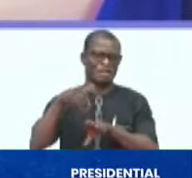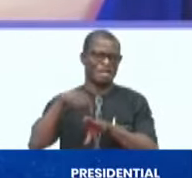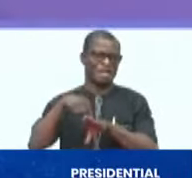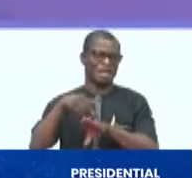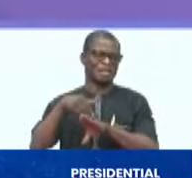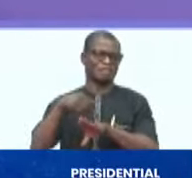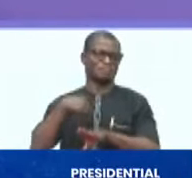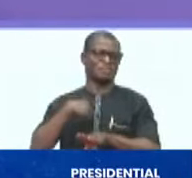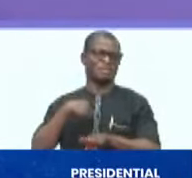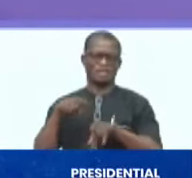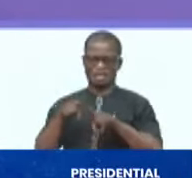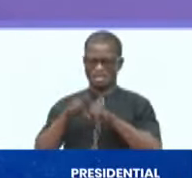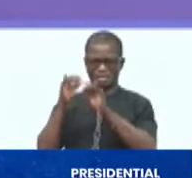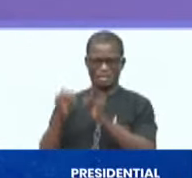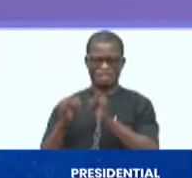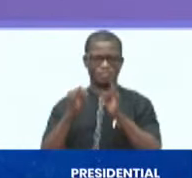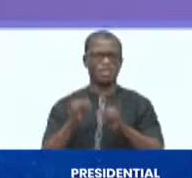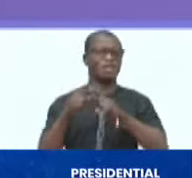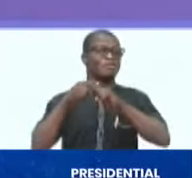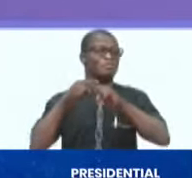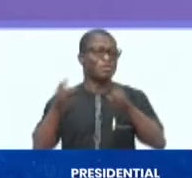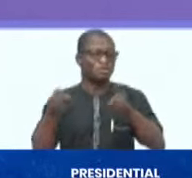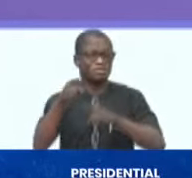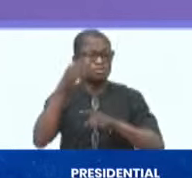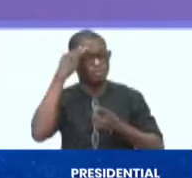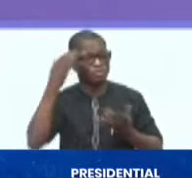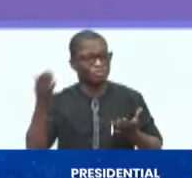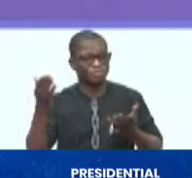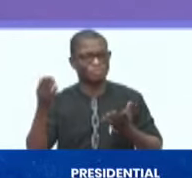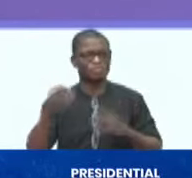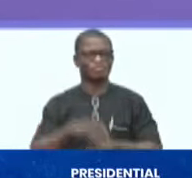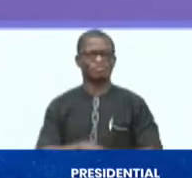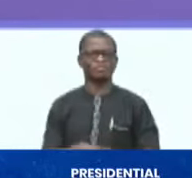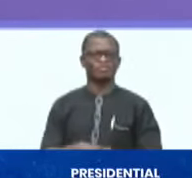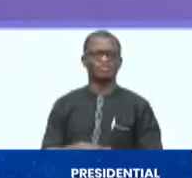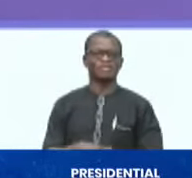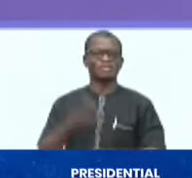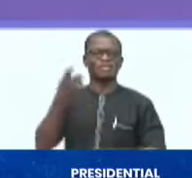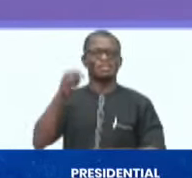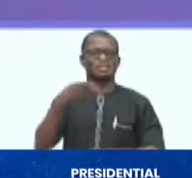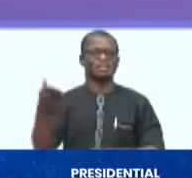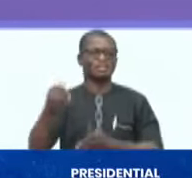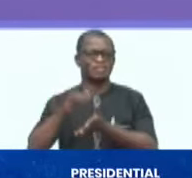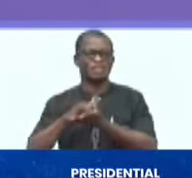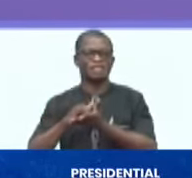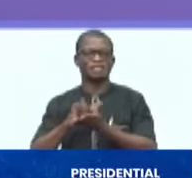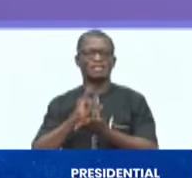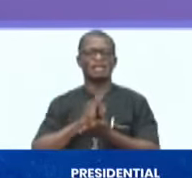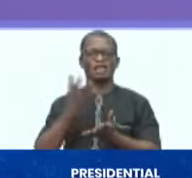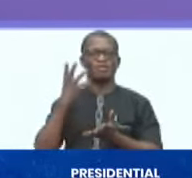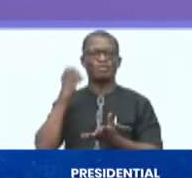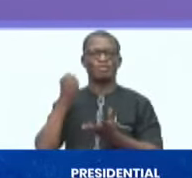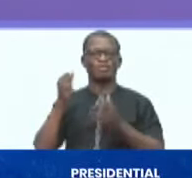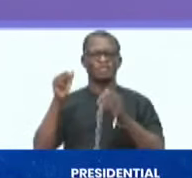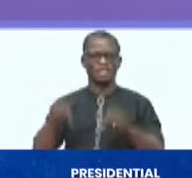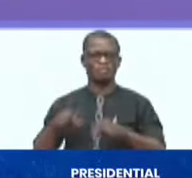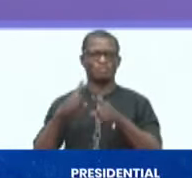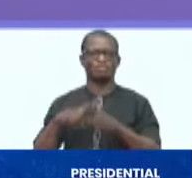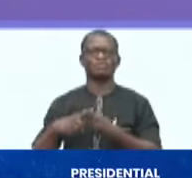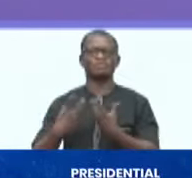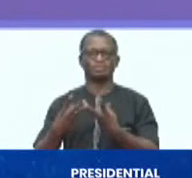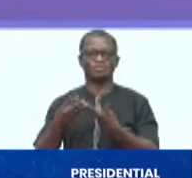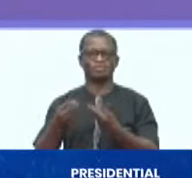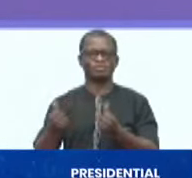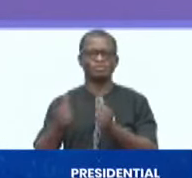an individual. But, you know, the thing that I was able to sort with the